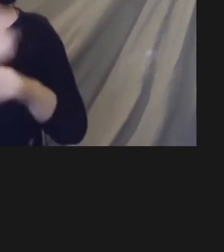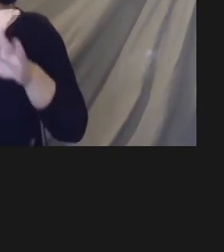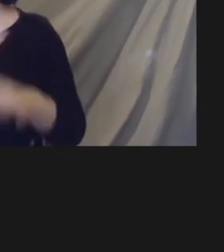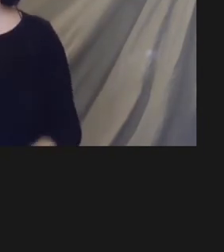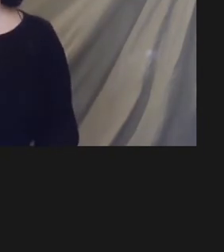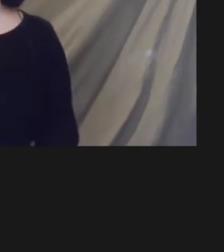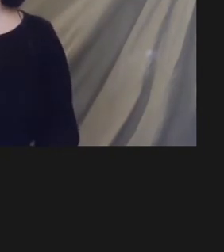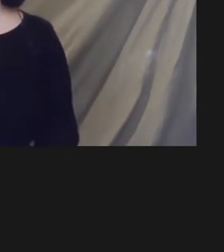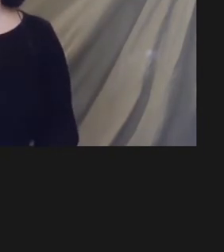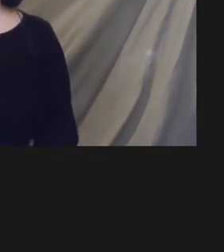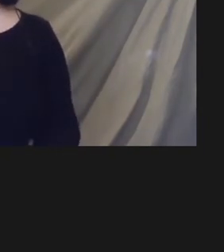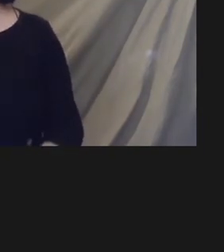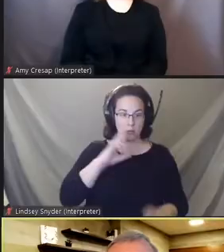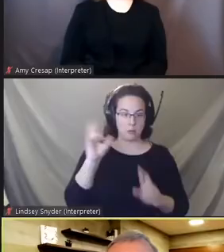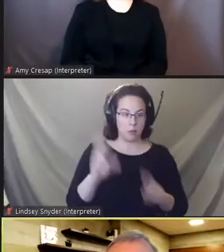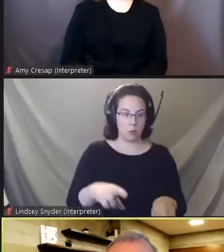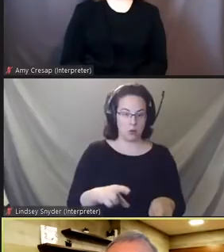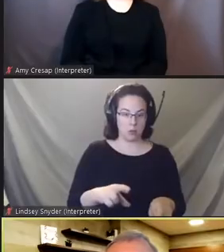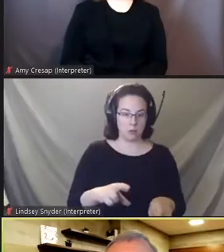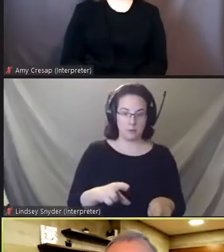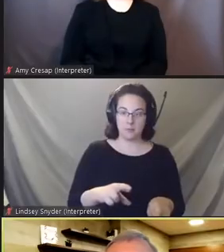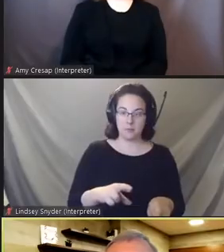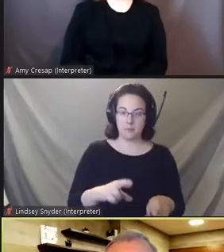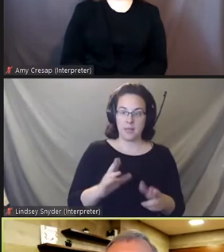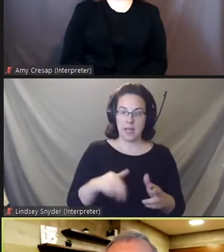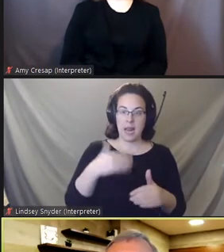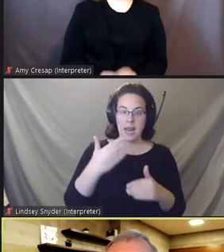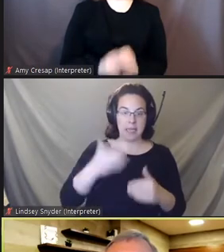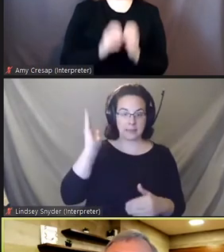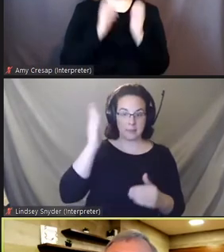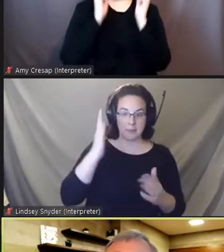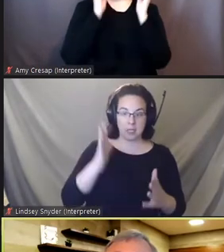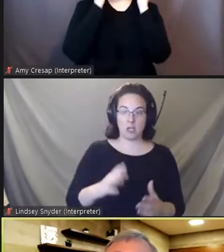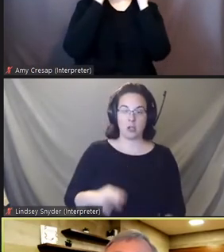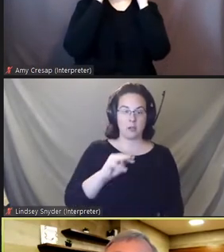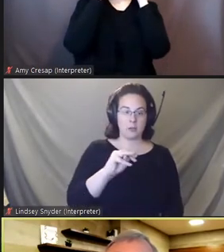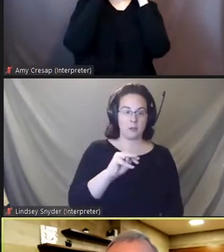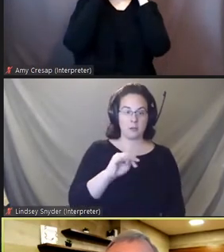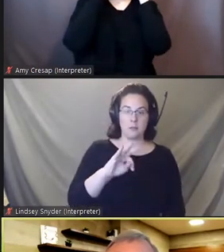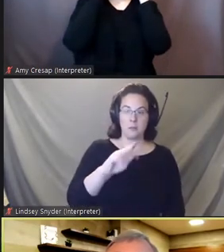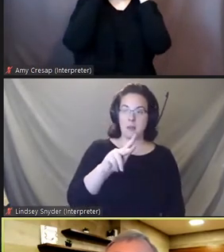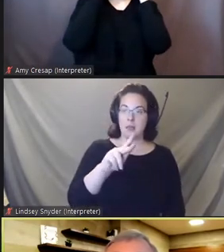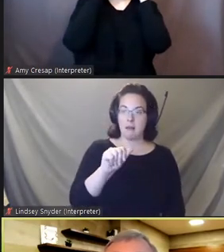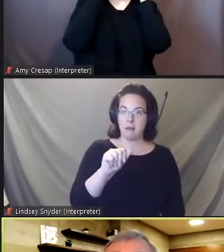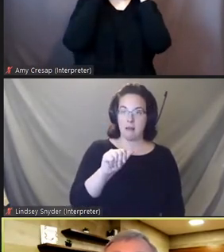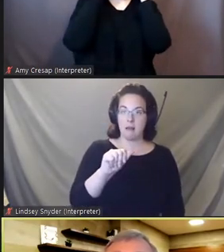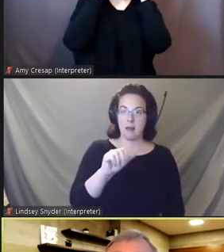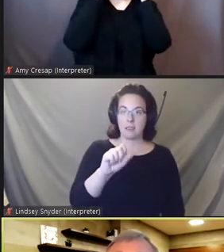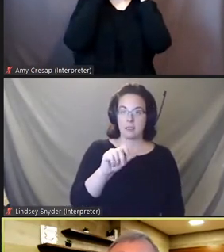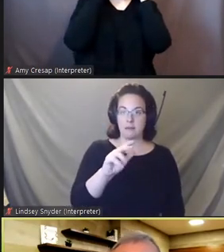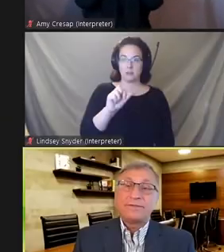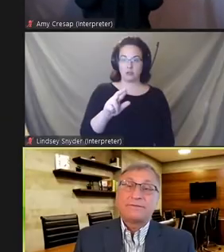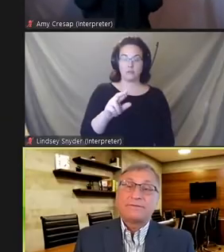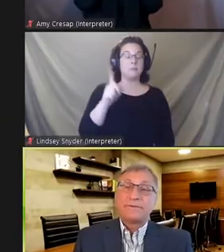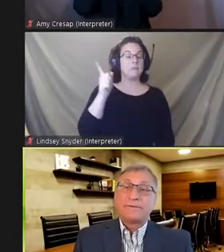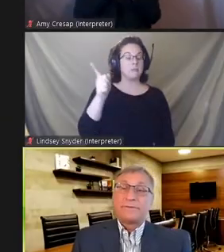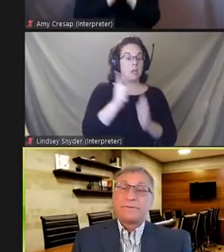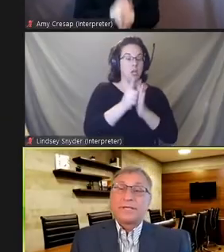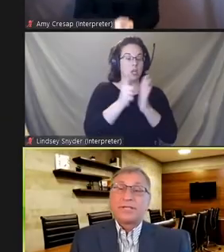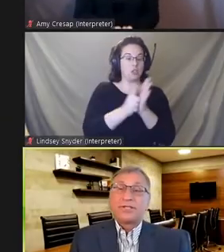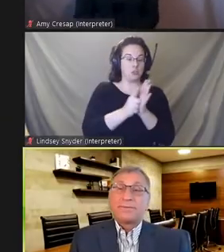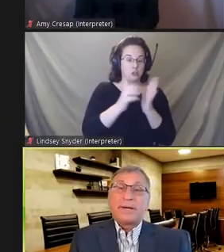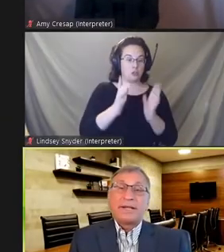report. And this is, our next speaker is Mika Sevier. She's the attorney advisor